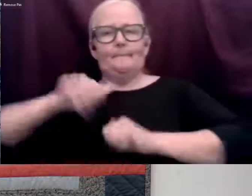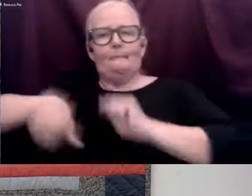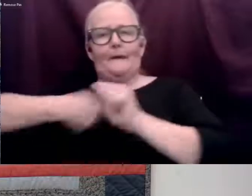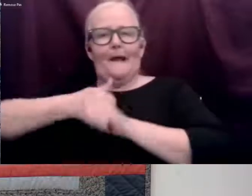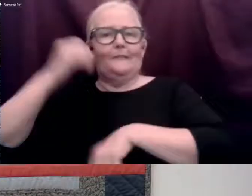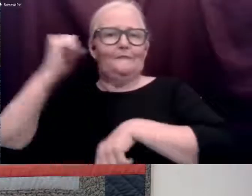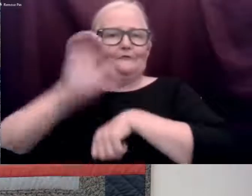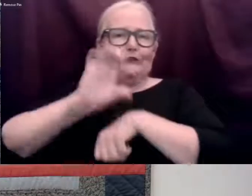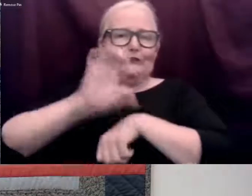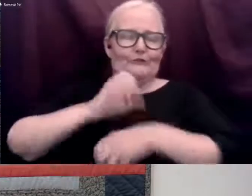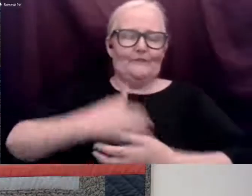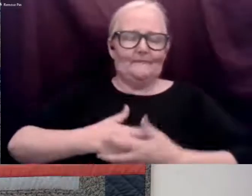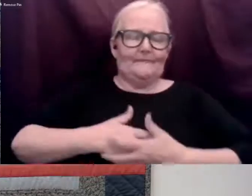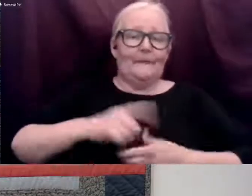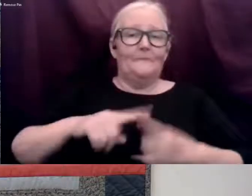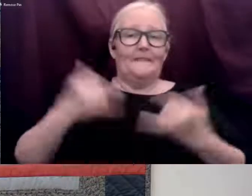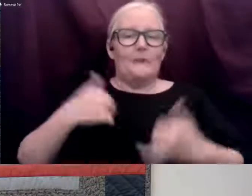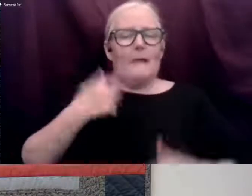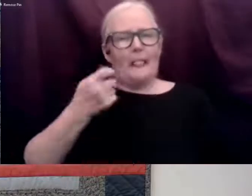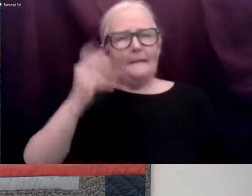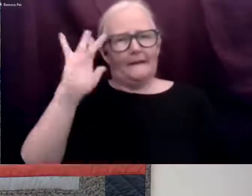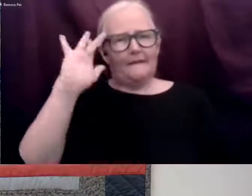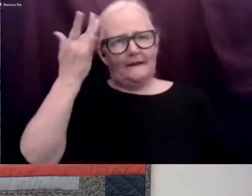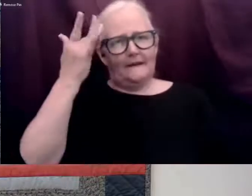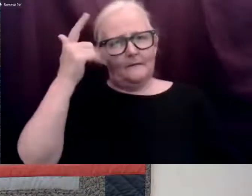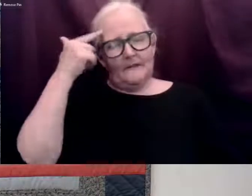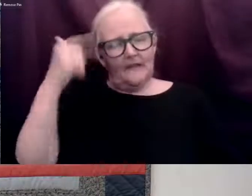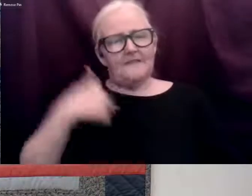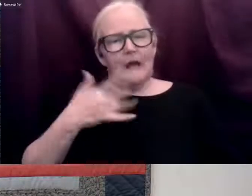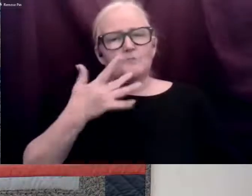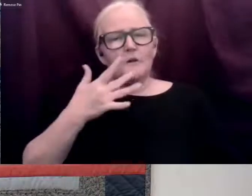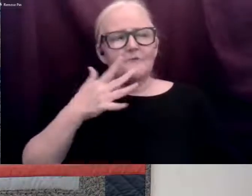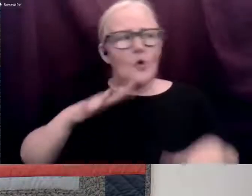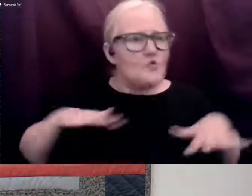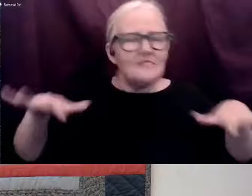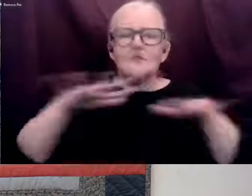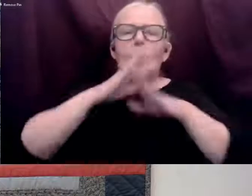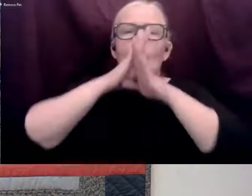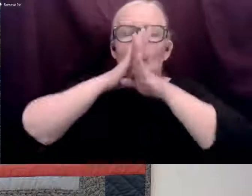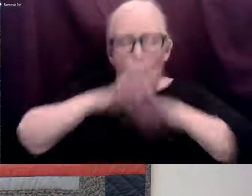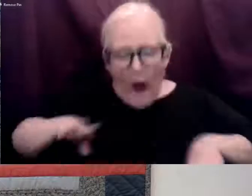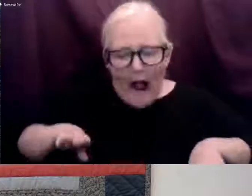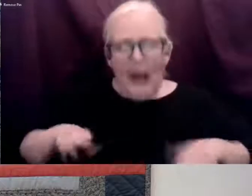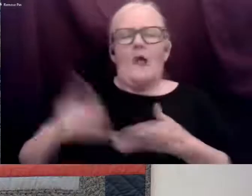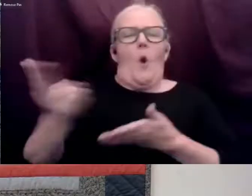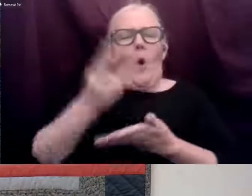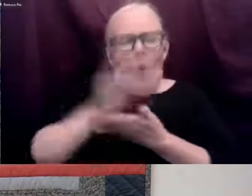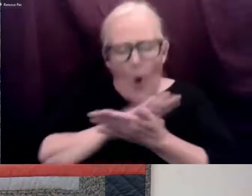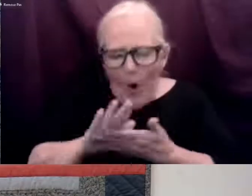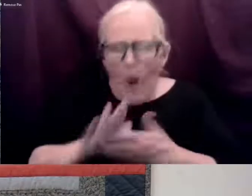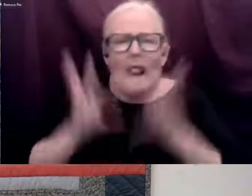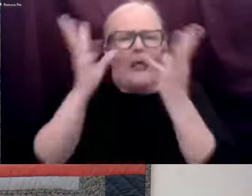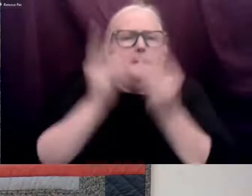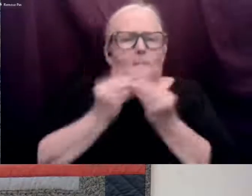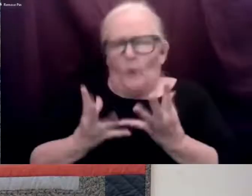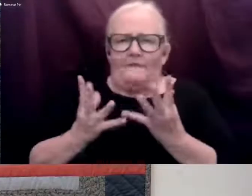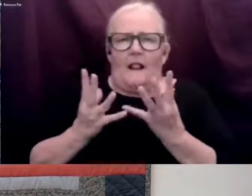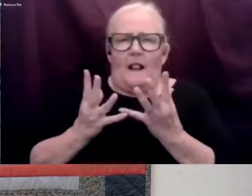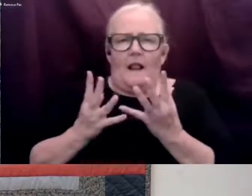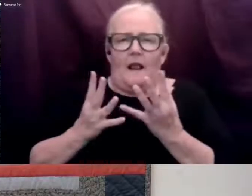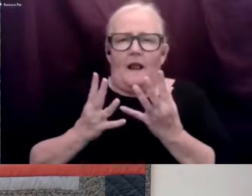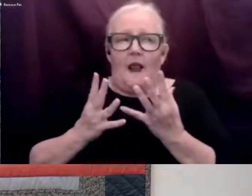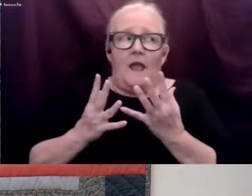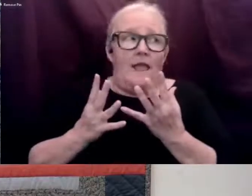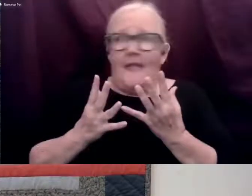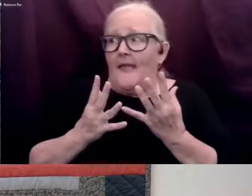because I want to be quiet and holy and lovely, and things are definitely not shaping up that